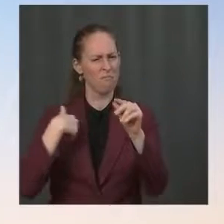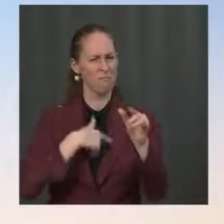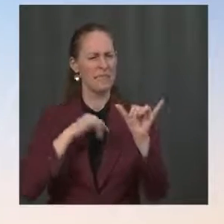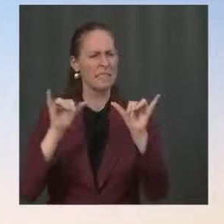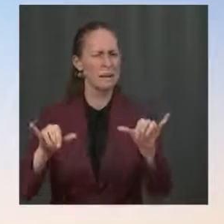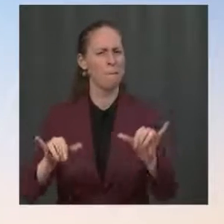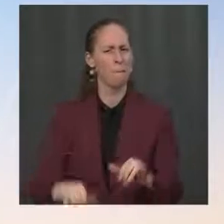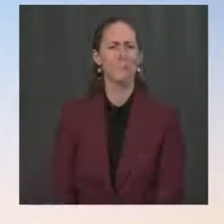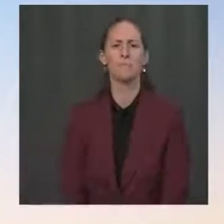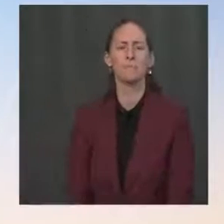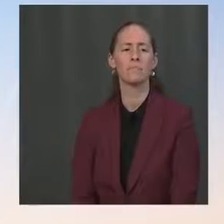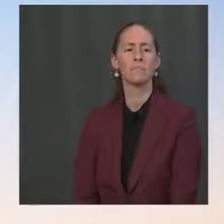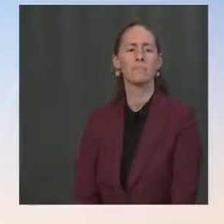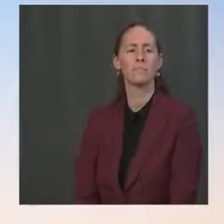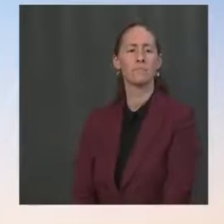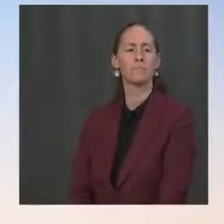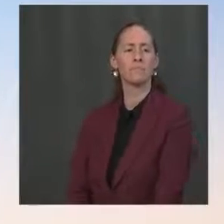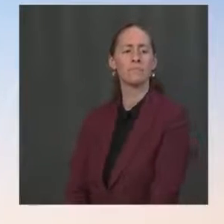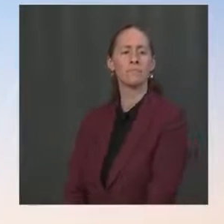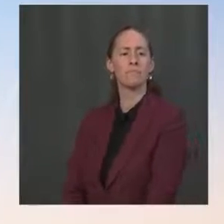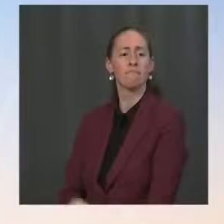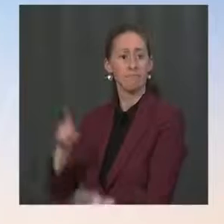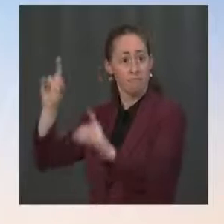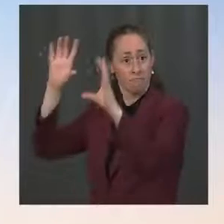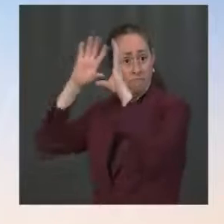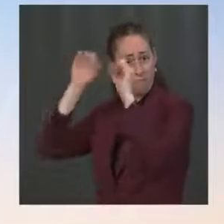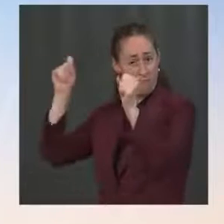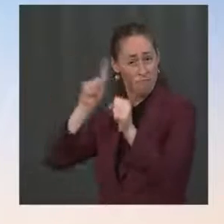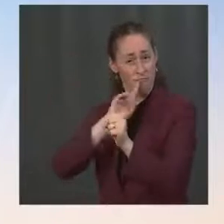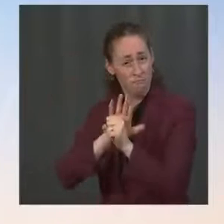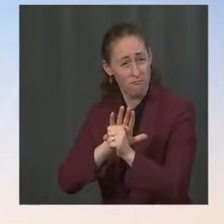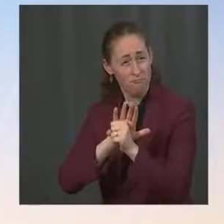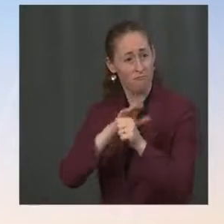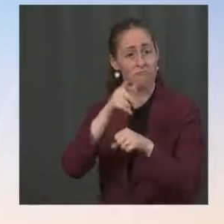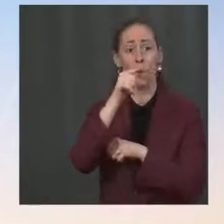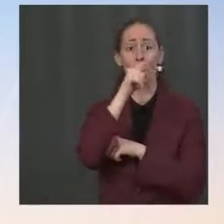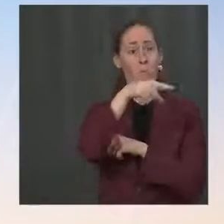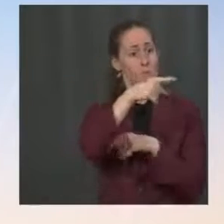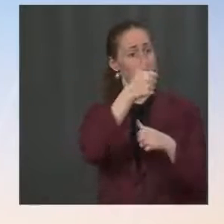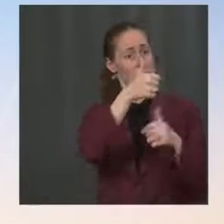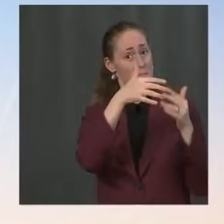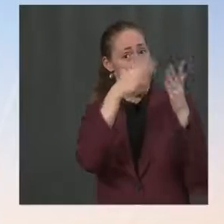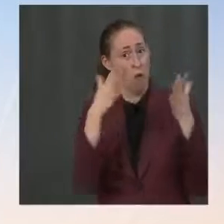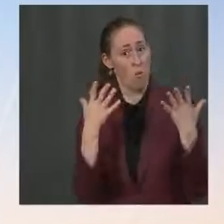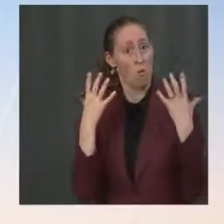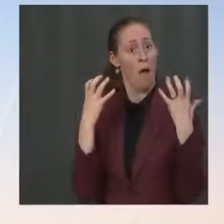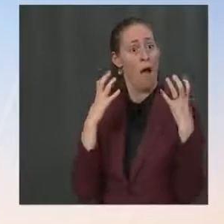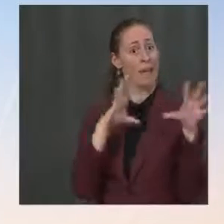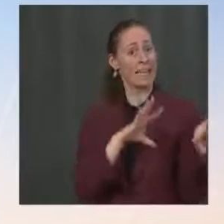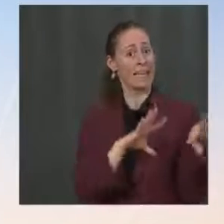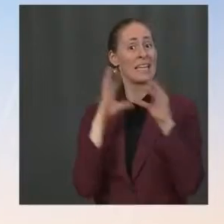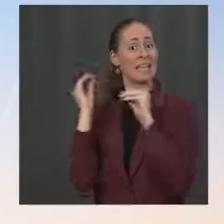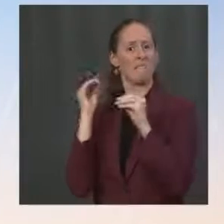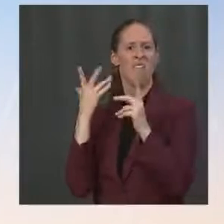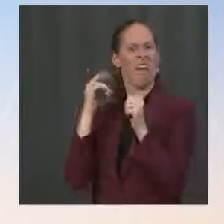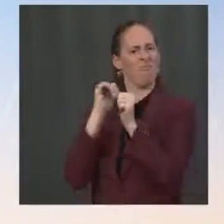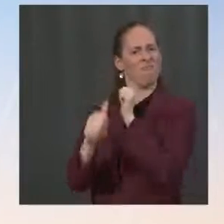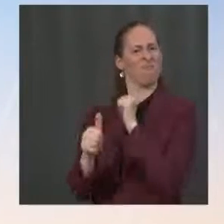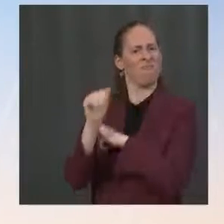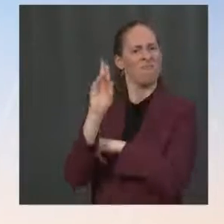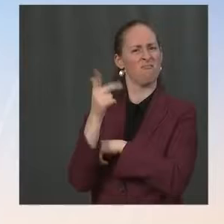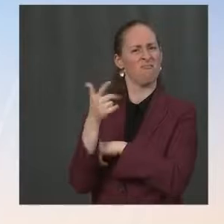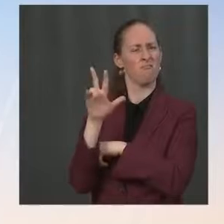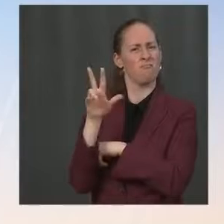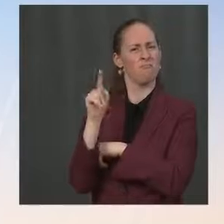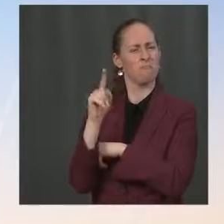continue to get any American who wishes to get out of Afghanistan out even after the 31st. How is the administration going to ensure the